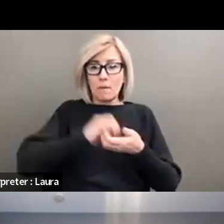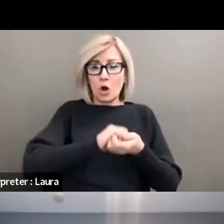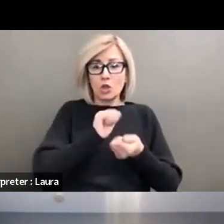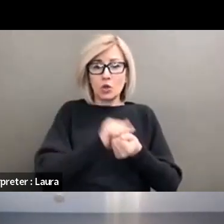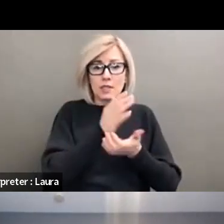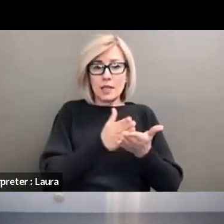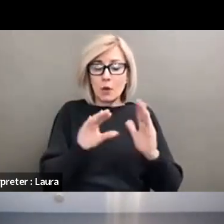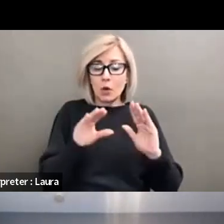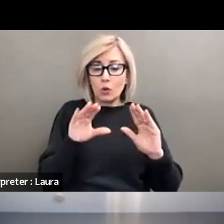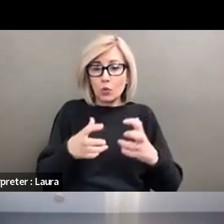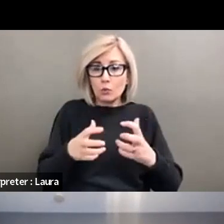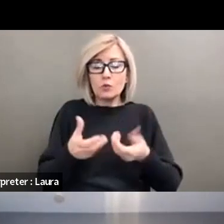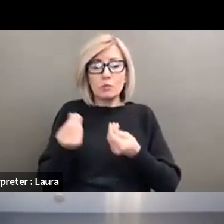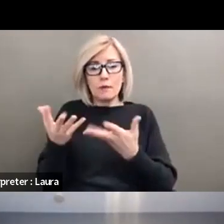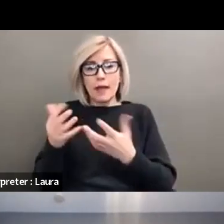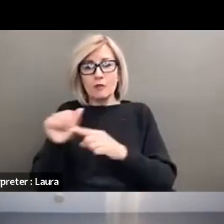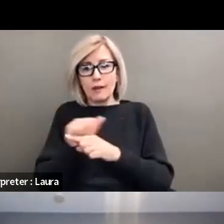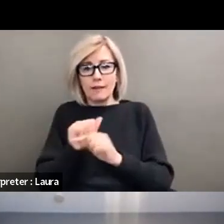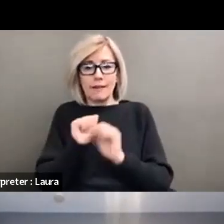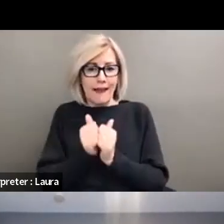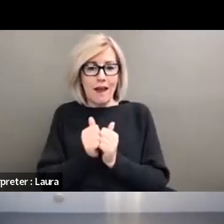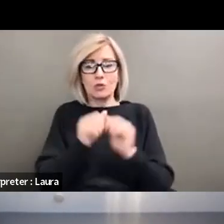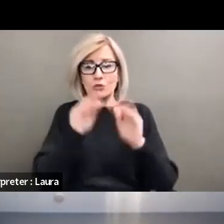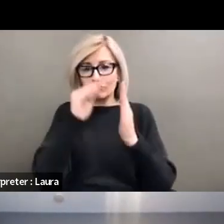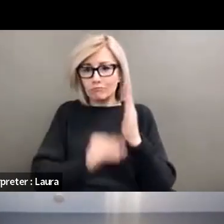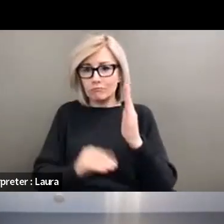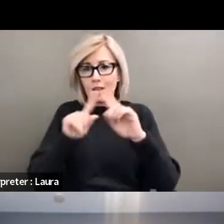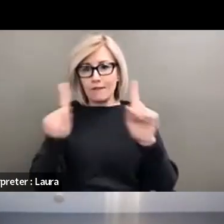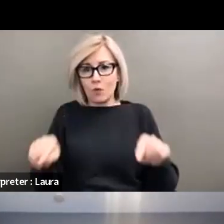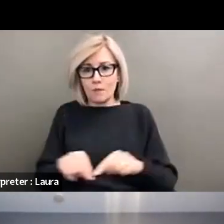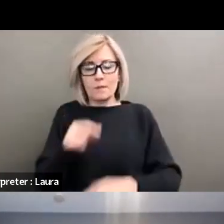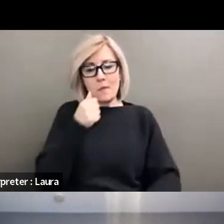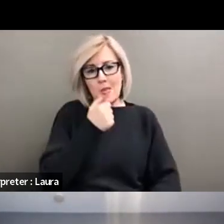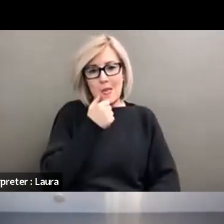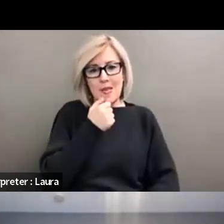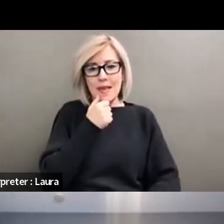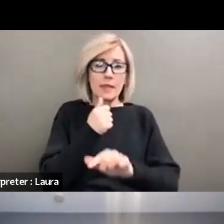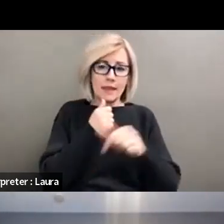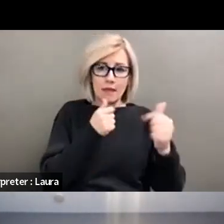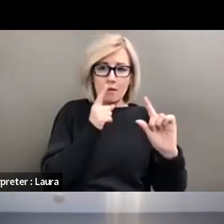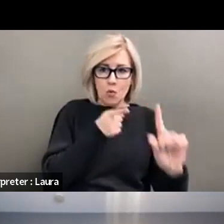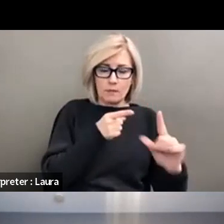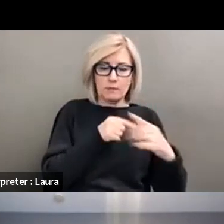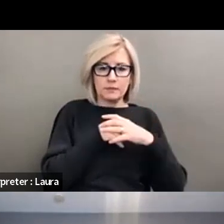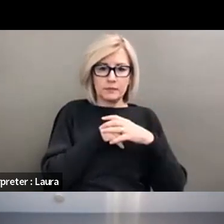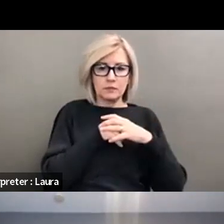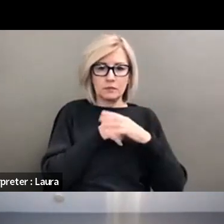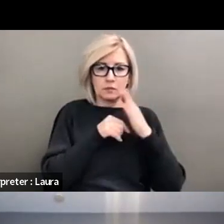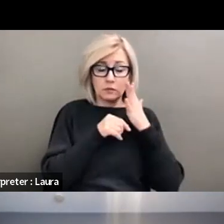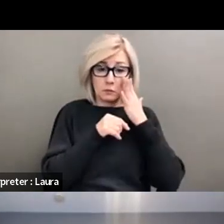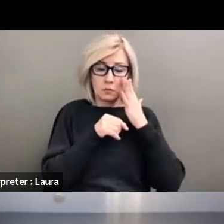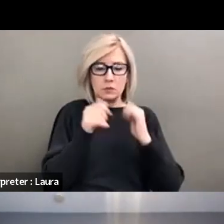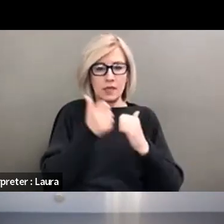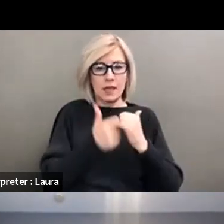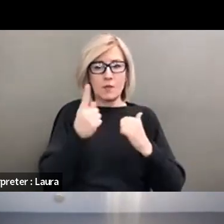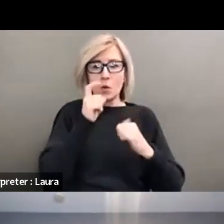groups to provide some training to folks on how to do the forms. The other point I would make is that everybody